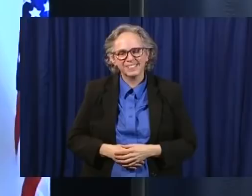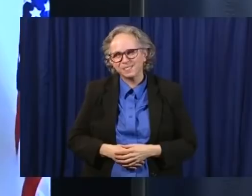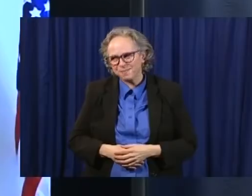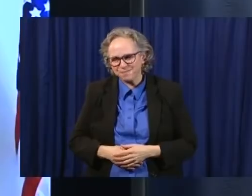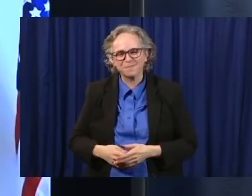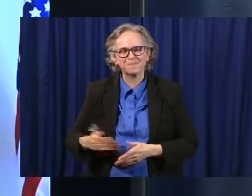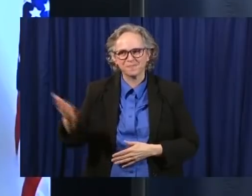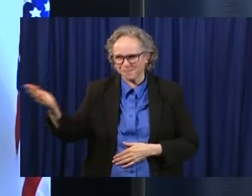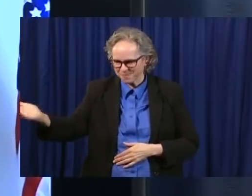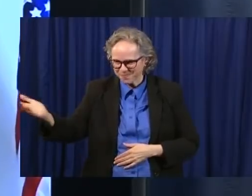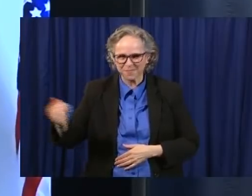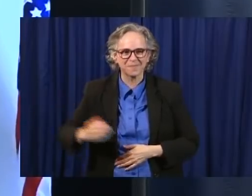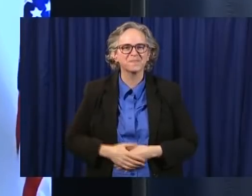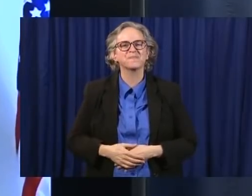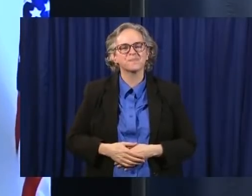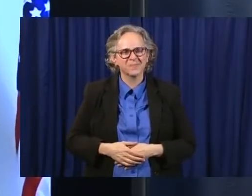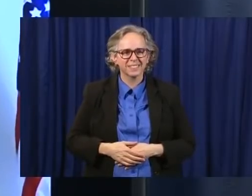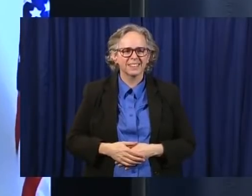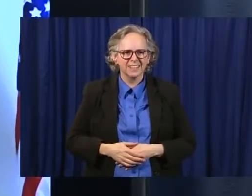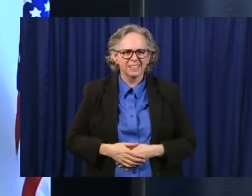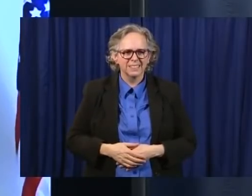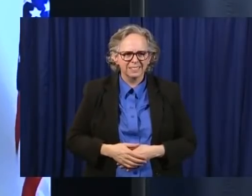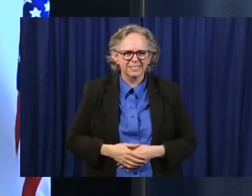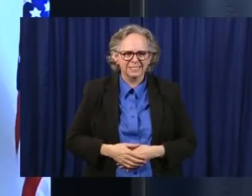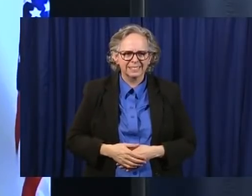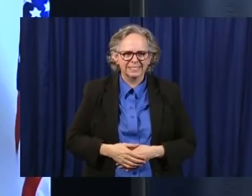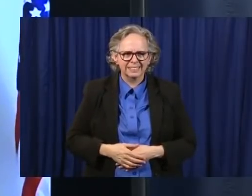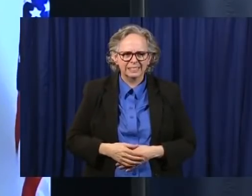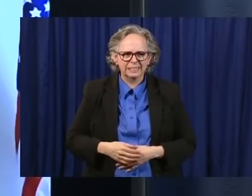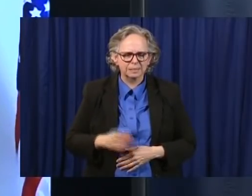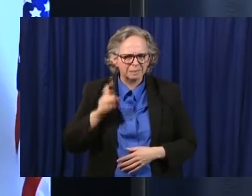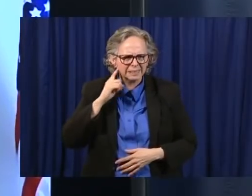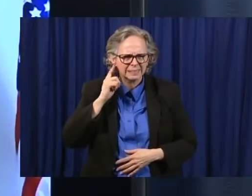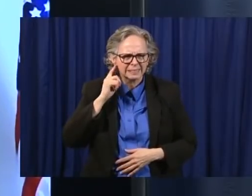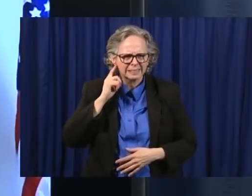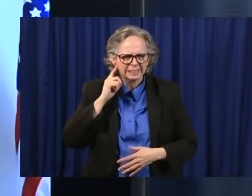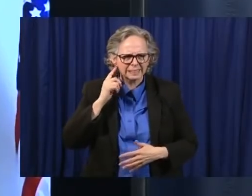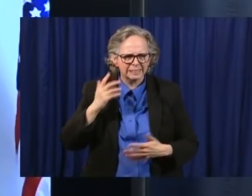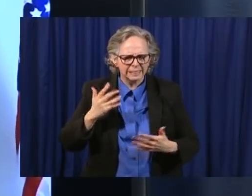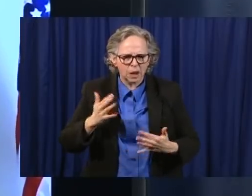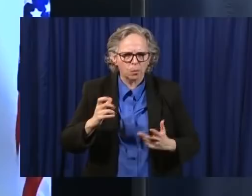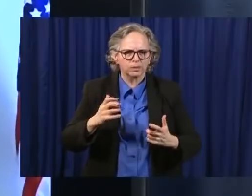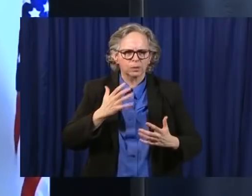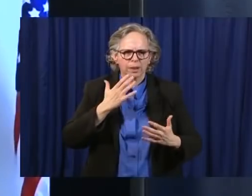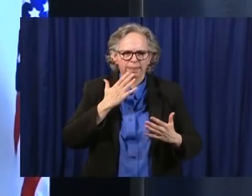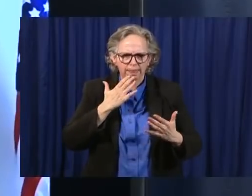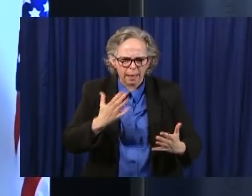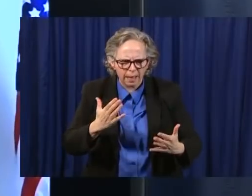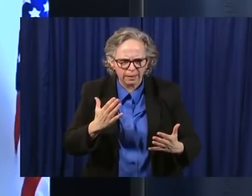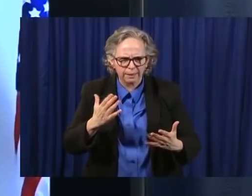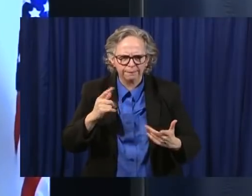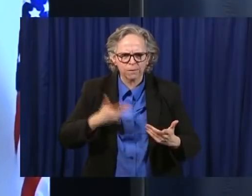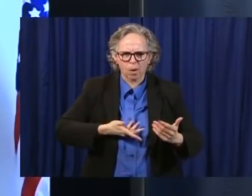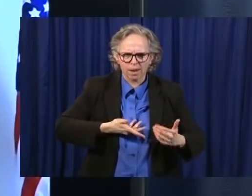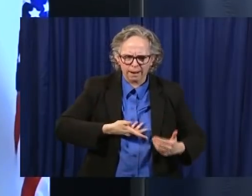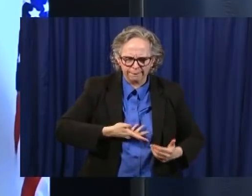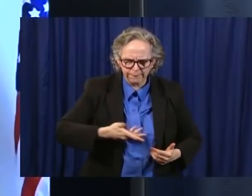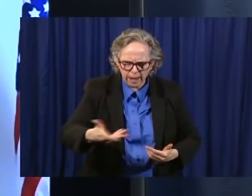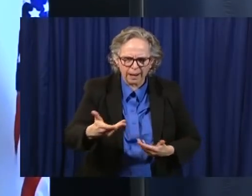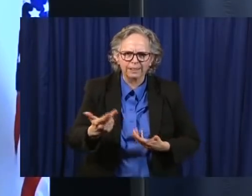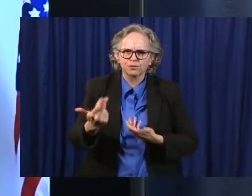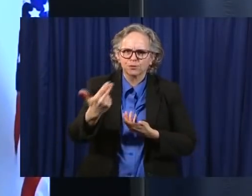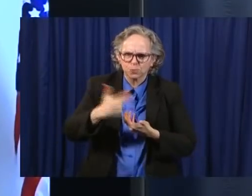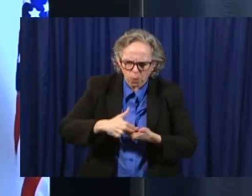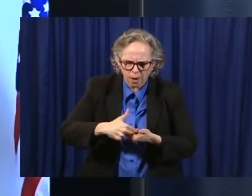Well, I certainly want to thanking people for getting us and for making sure